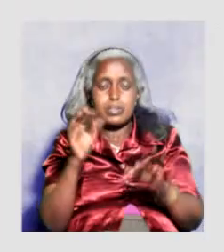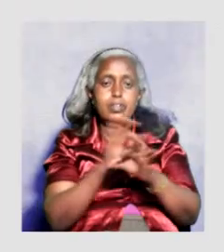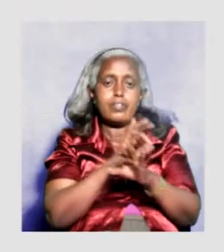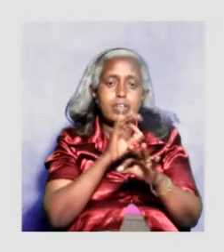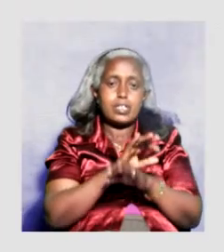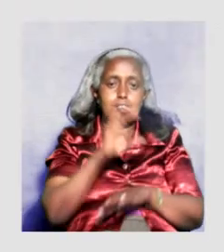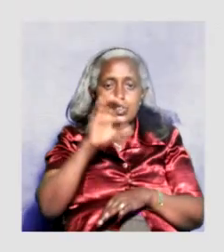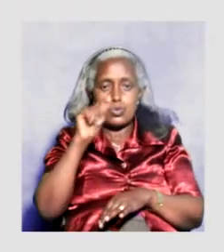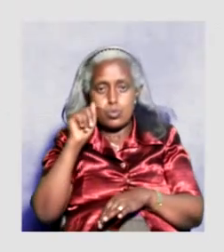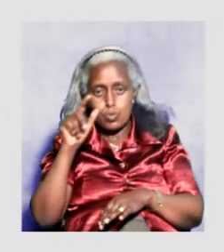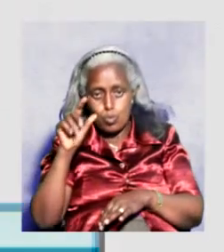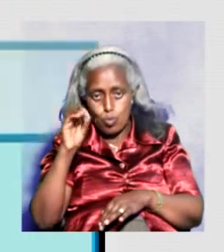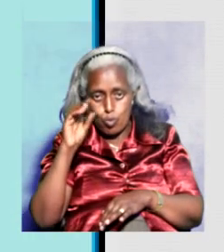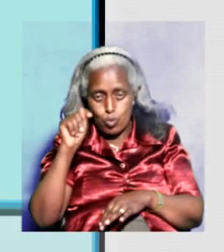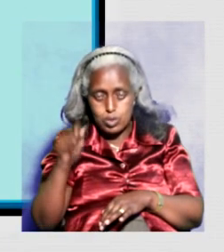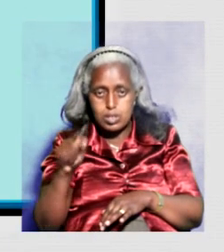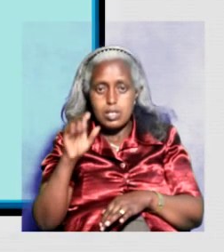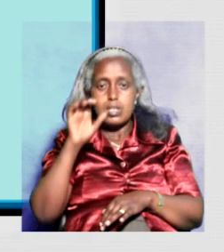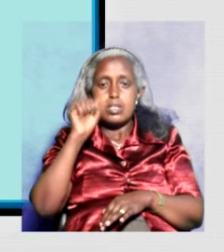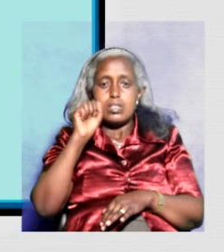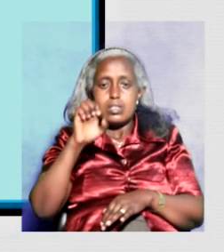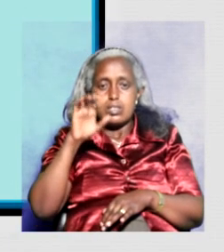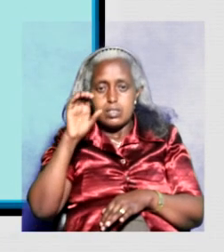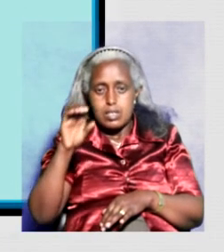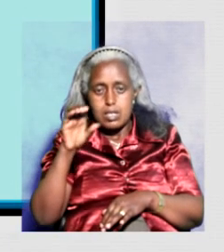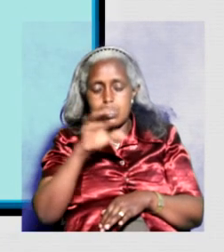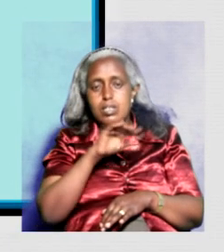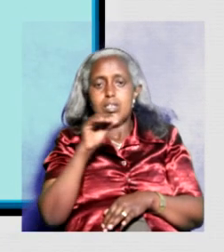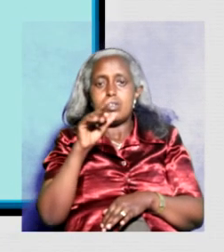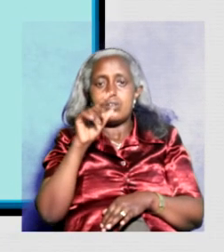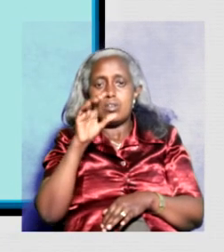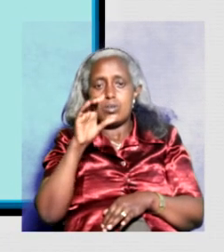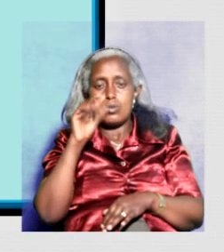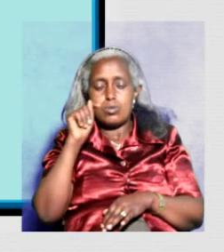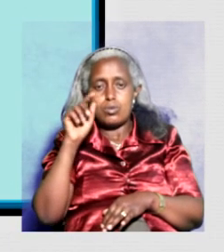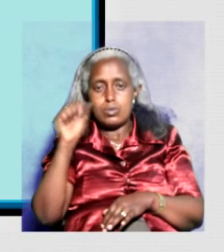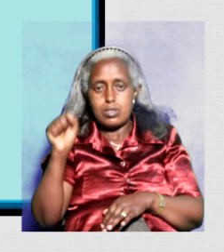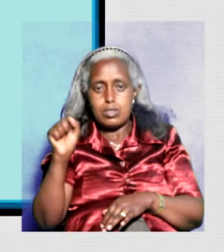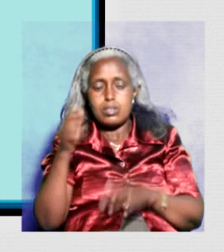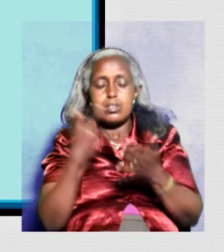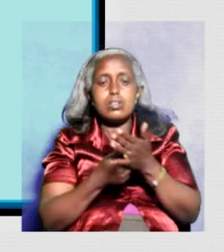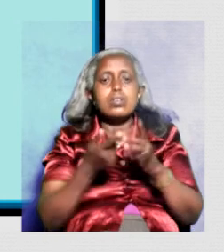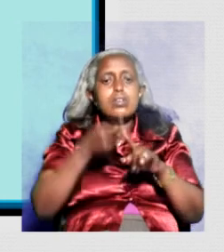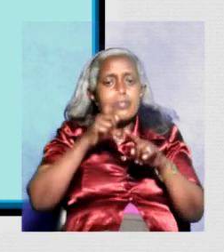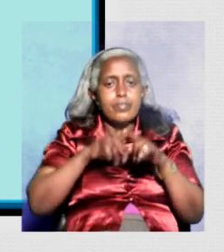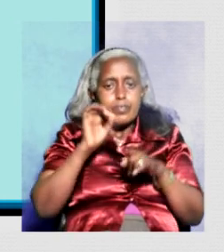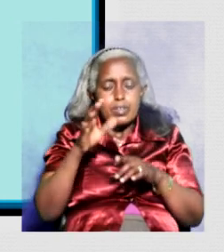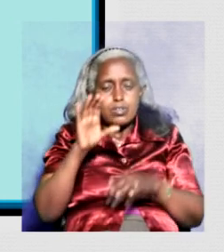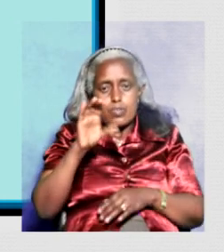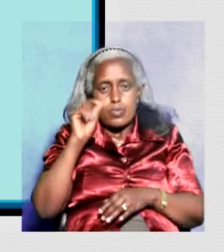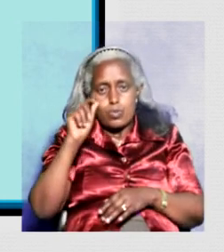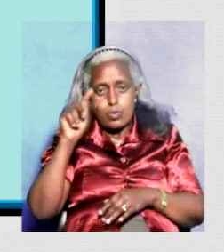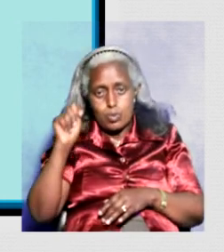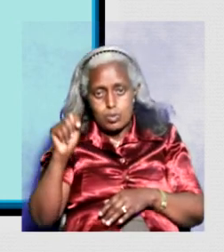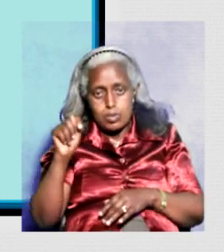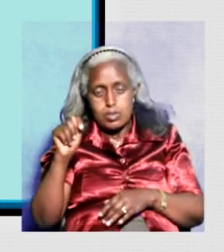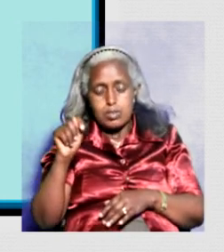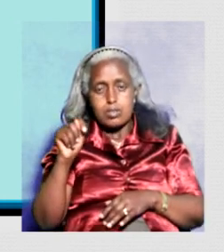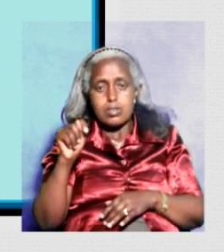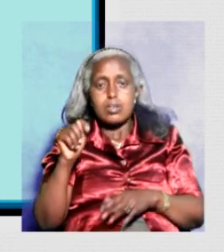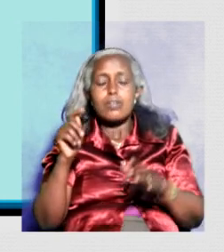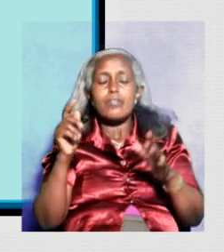cosecant. So let's see a definition. The inverse of cotangent